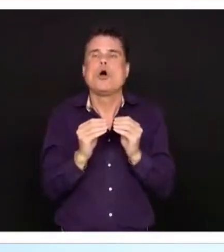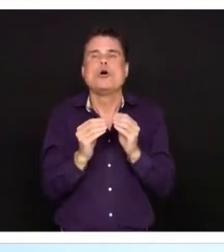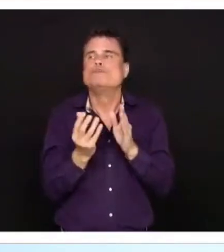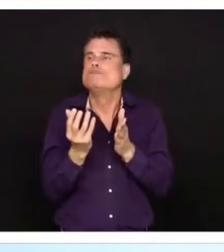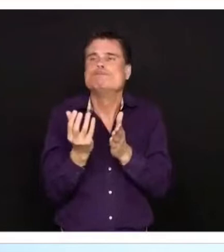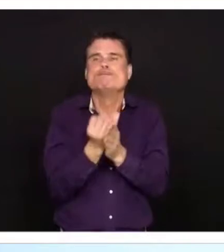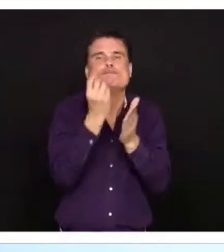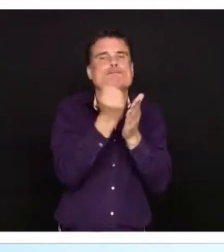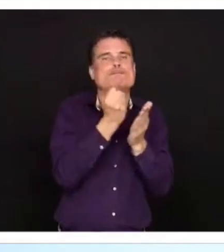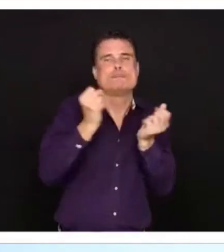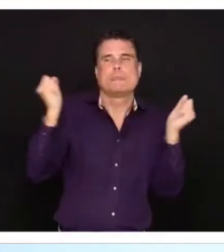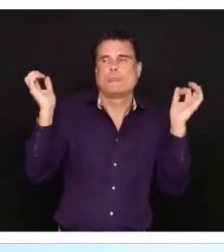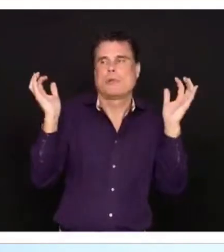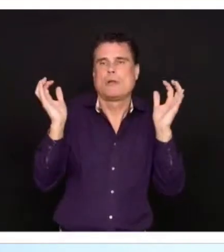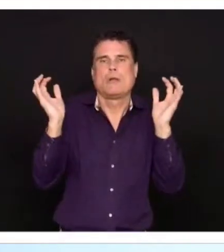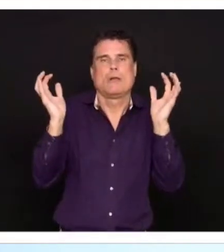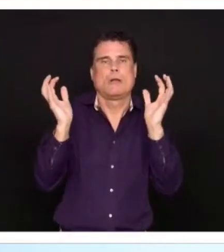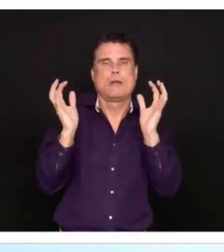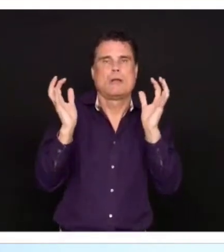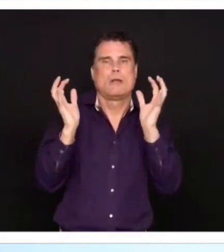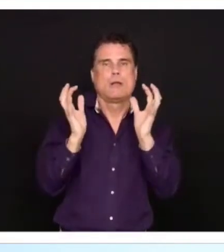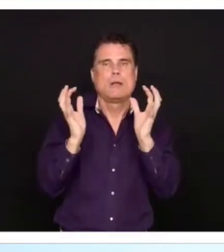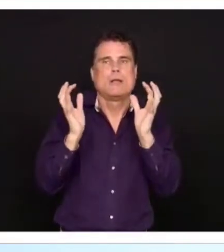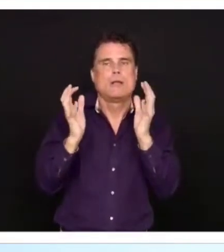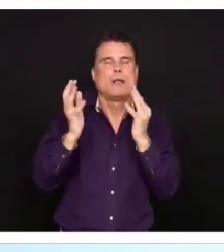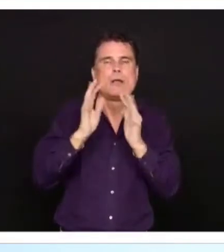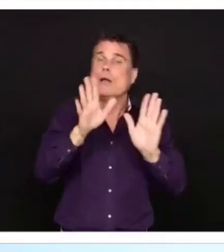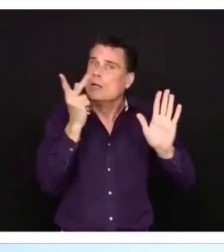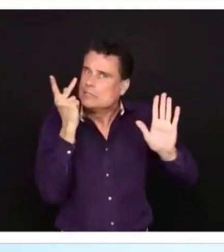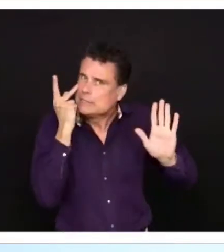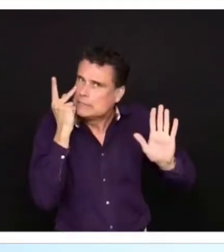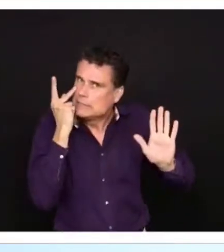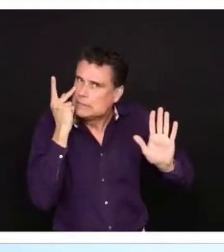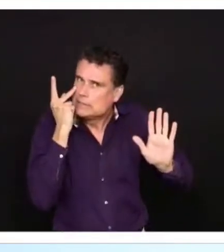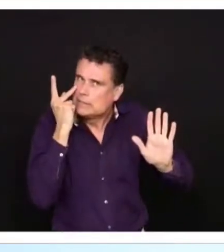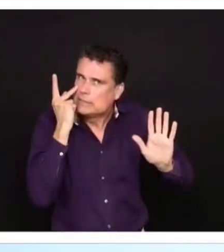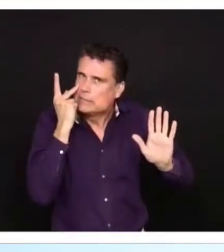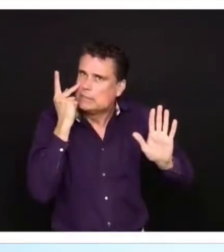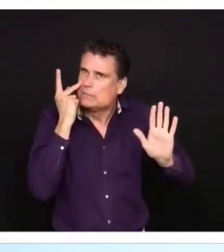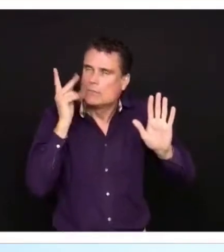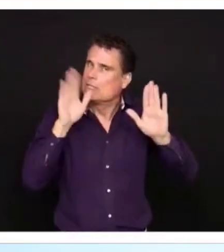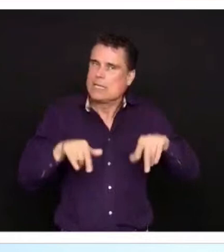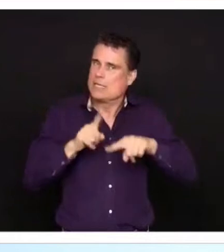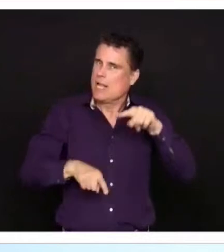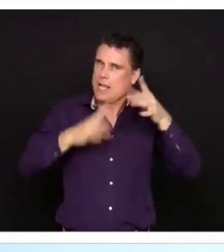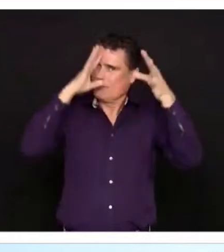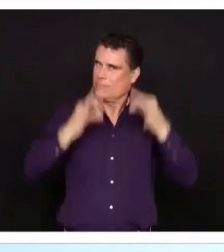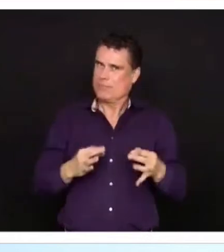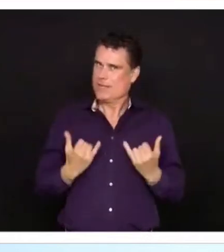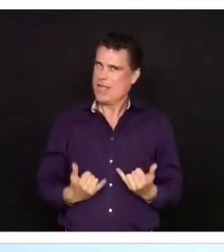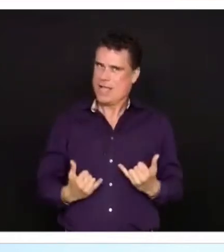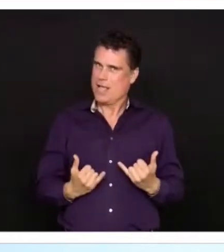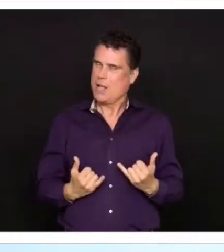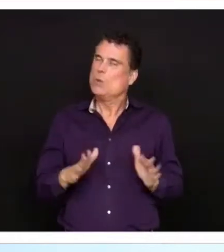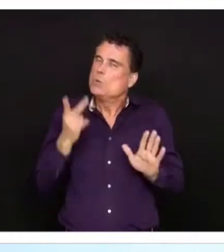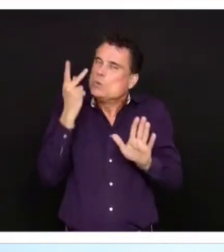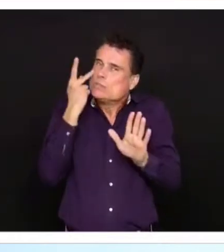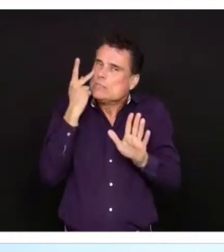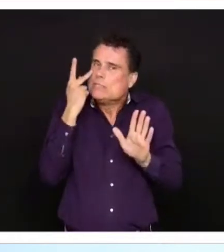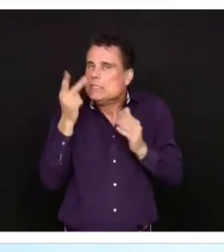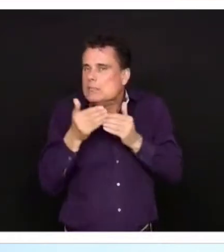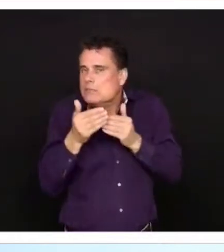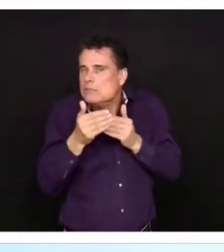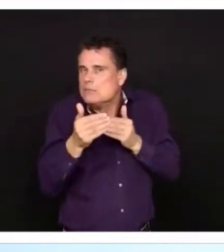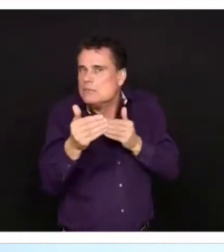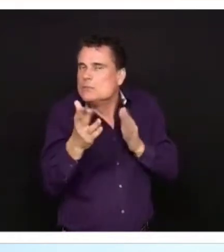safe with each other, and that we will make this through together, and we will have opportunities for being together again. And it's not going to